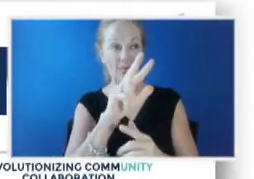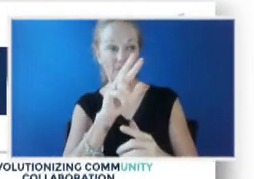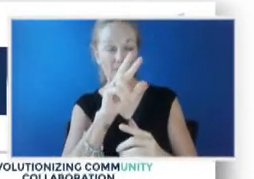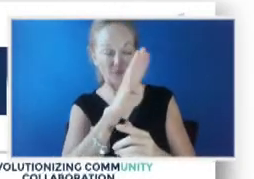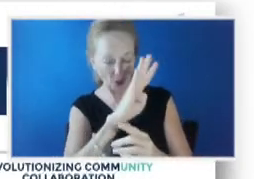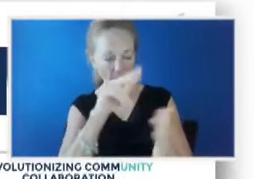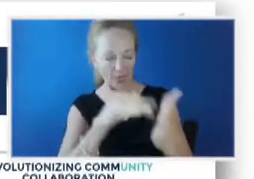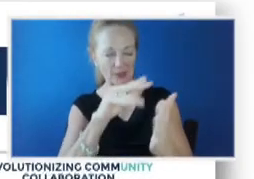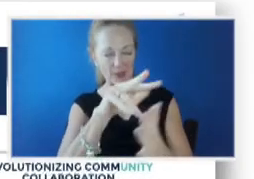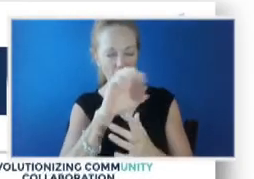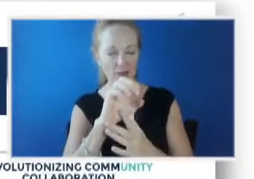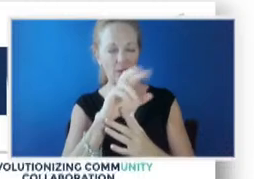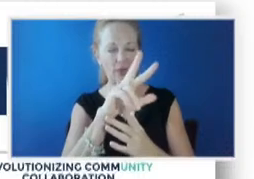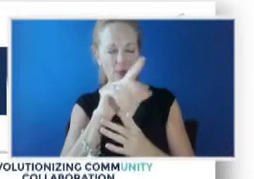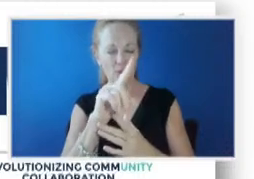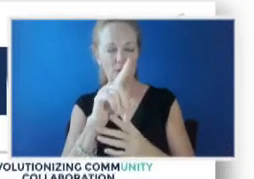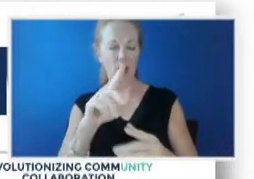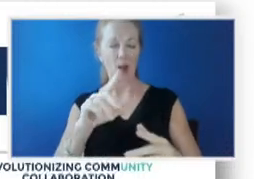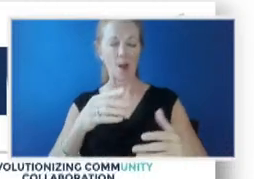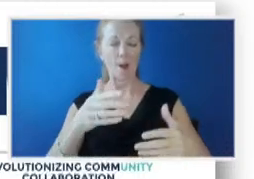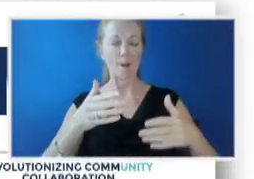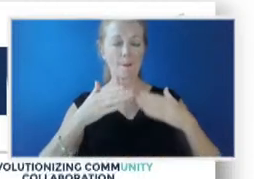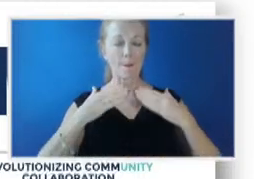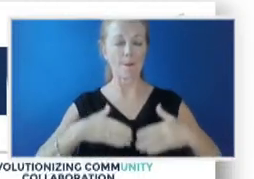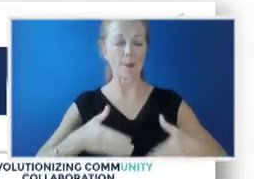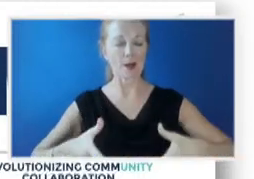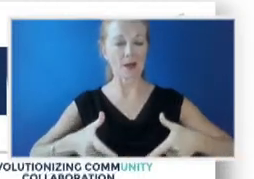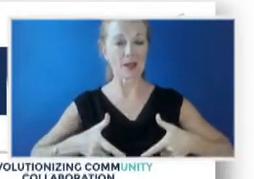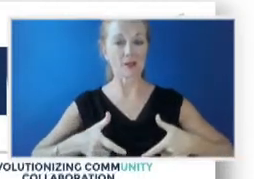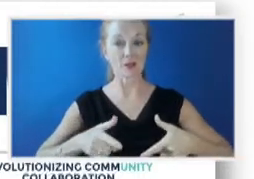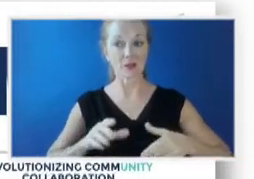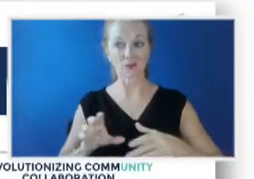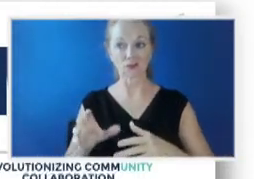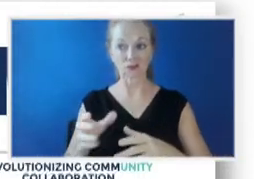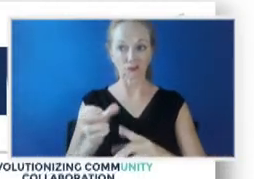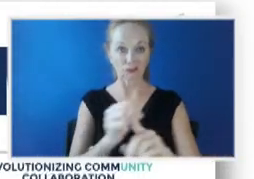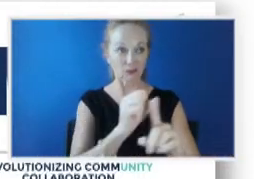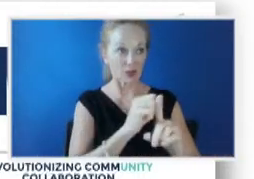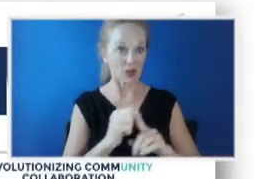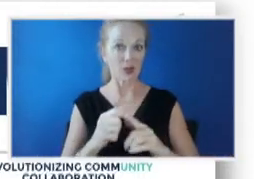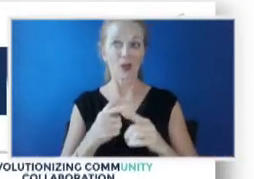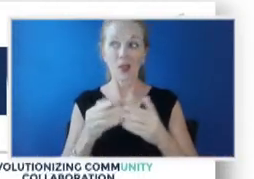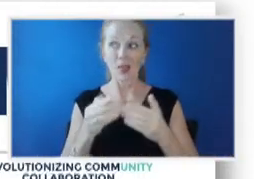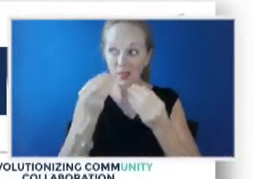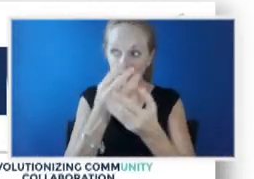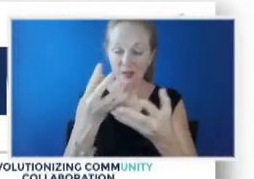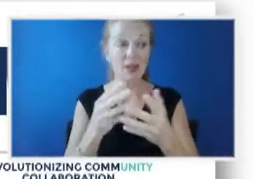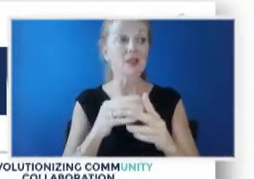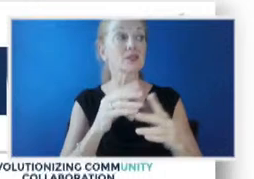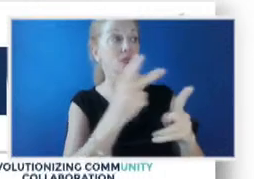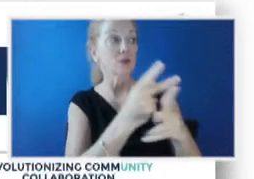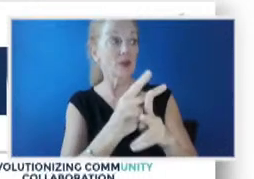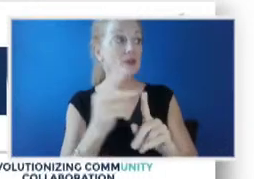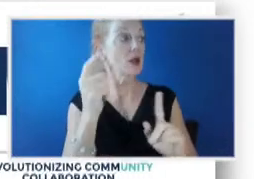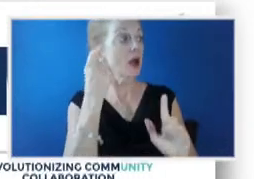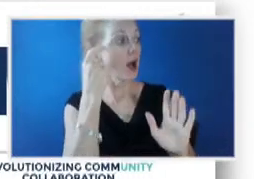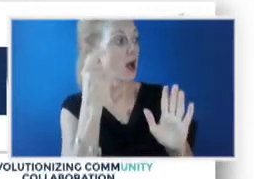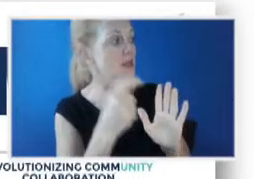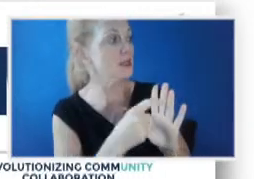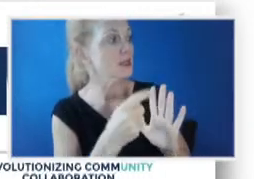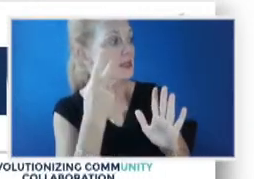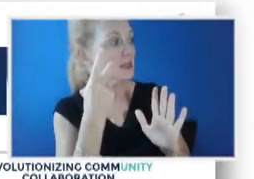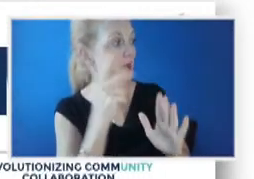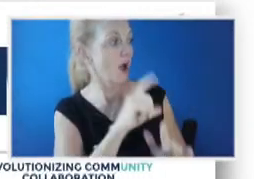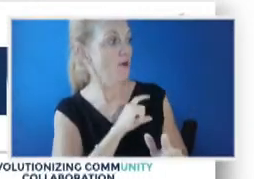camera tags for positive work. So we are able to let supervisors tag for positive work, as well as officers who want